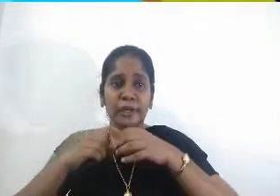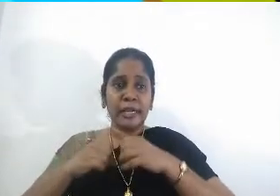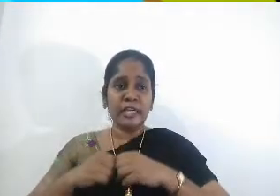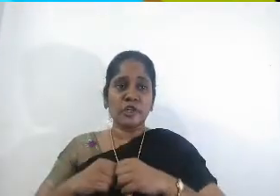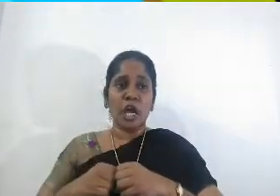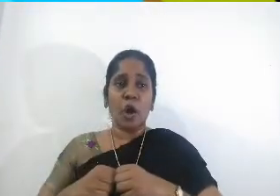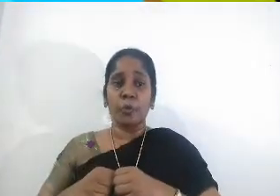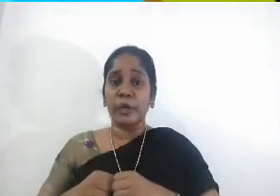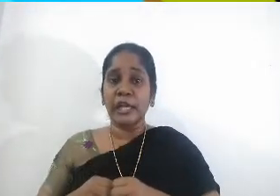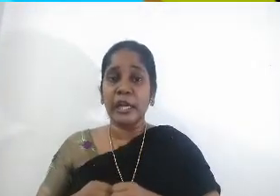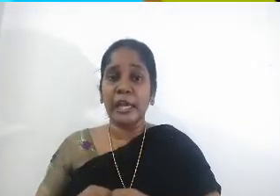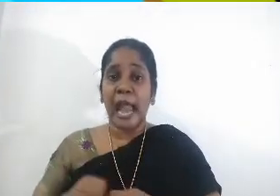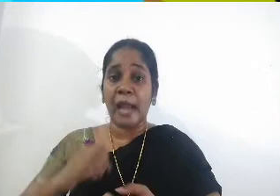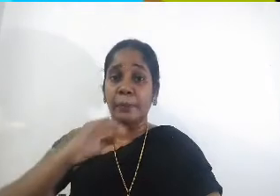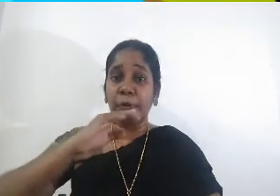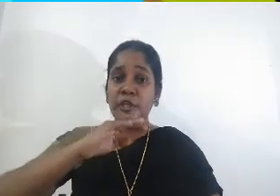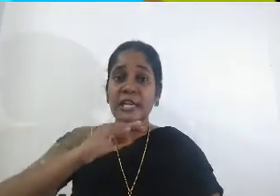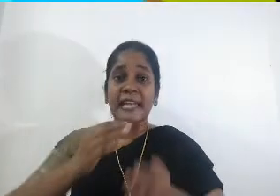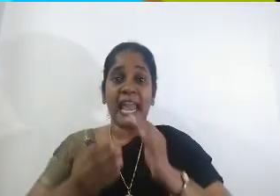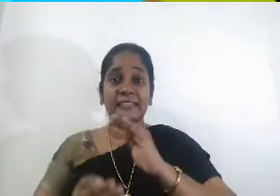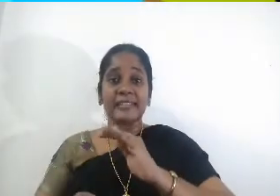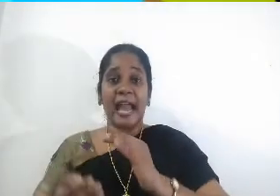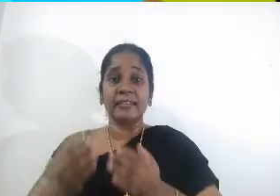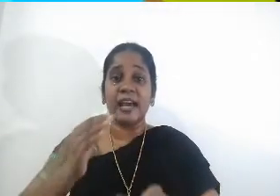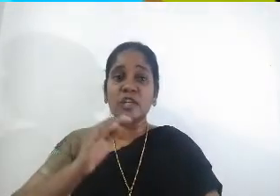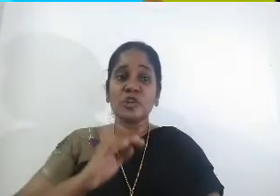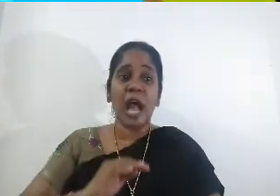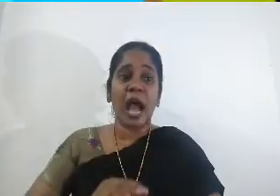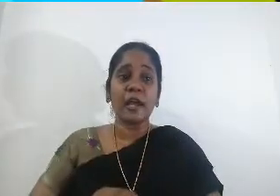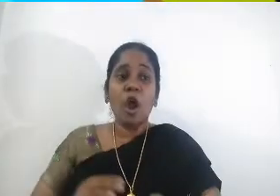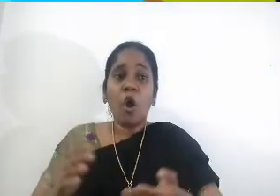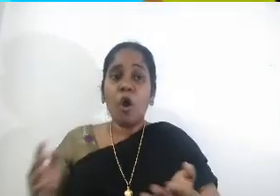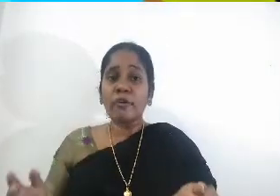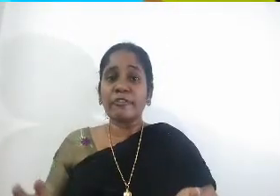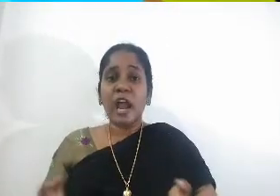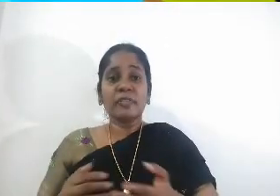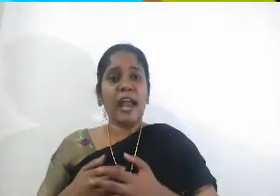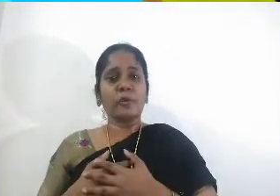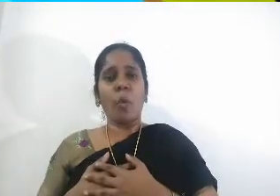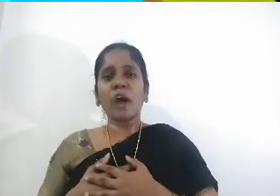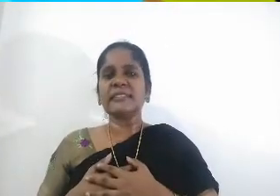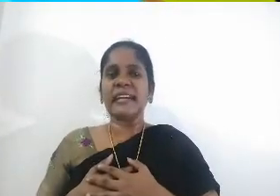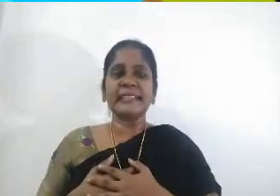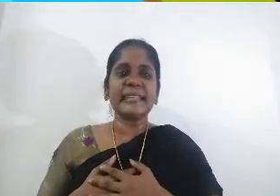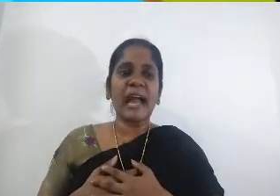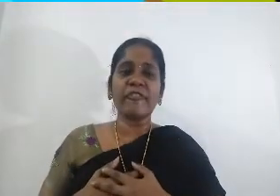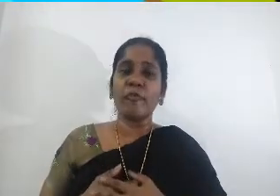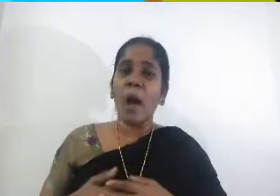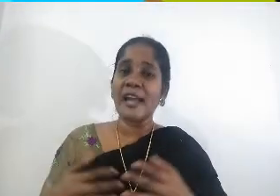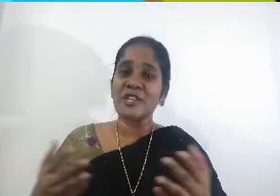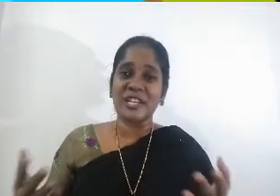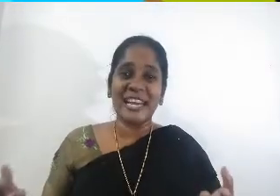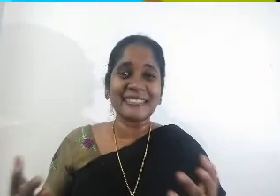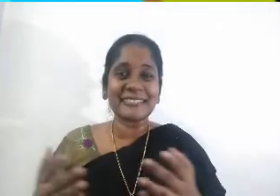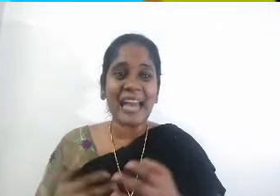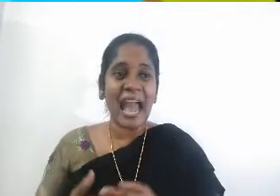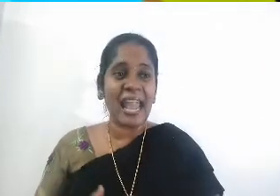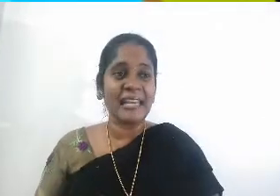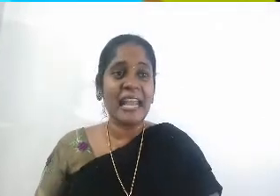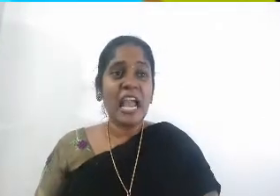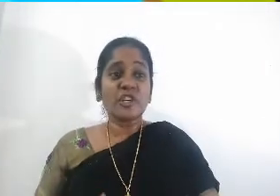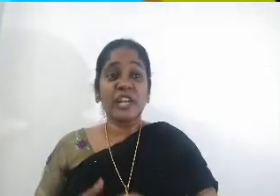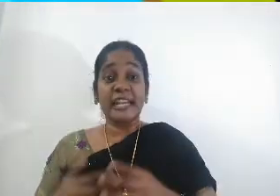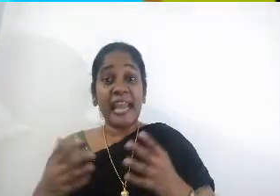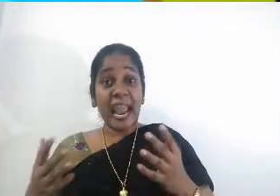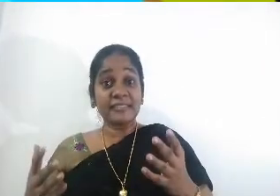picked the creature wiggly and put it inside the jar. Oof, that was a tough one, she